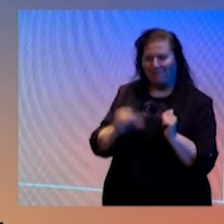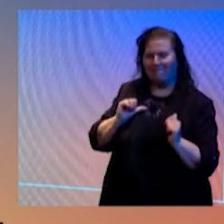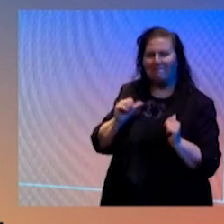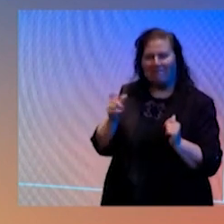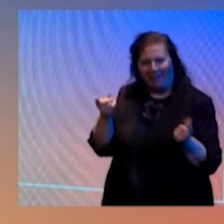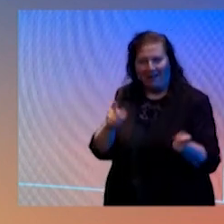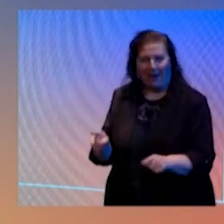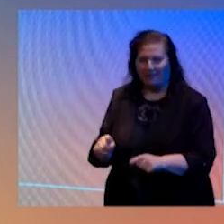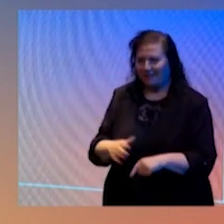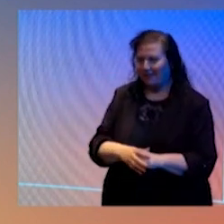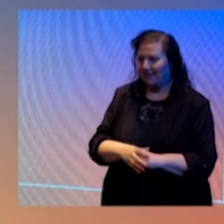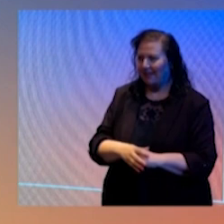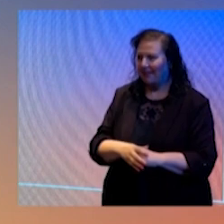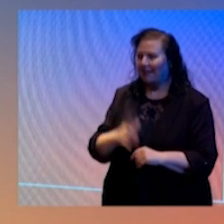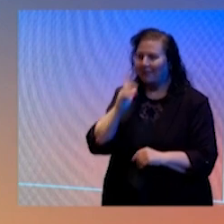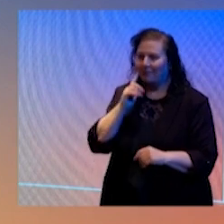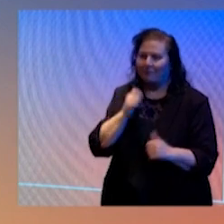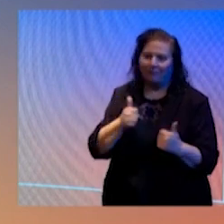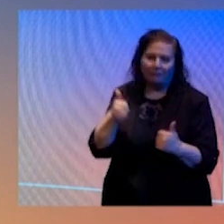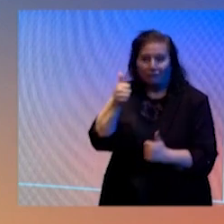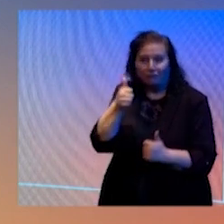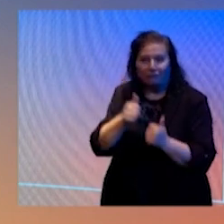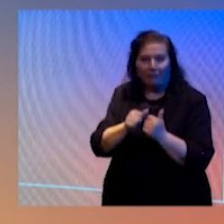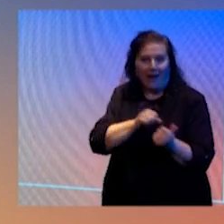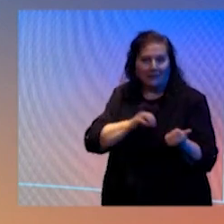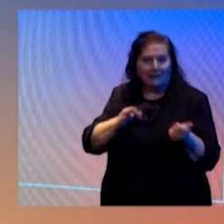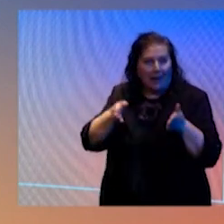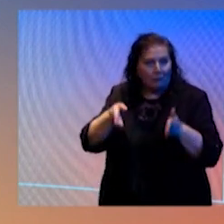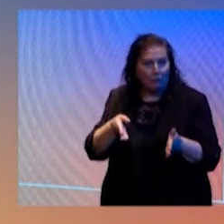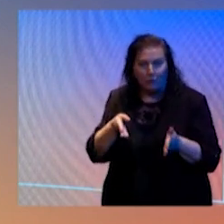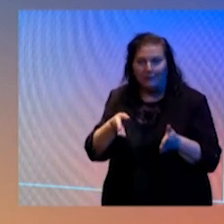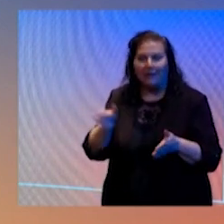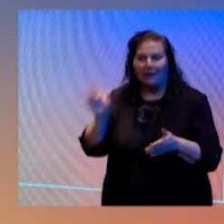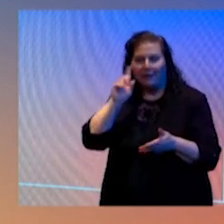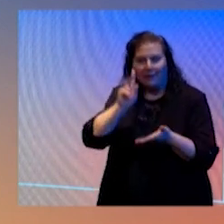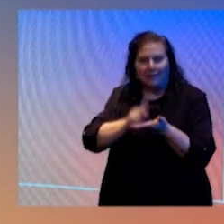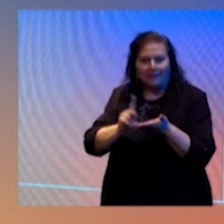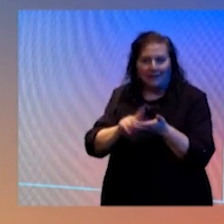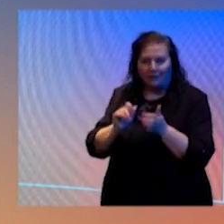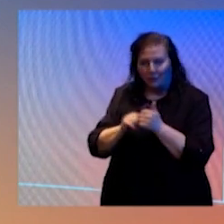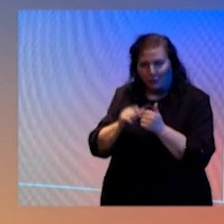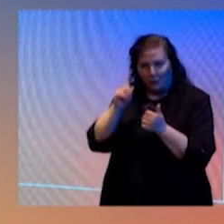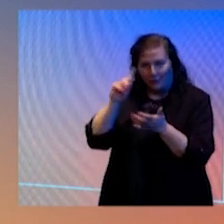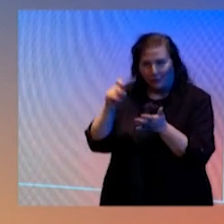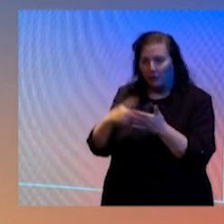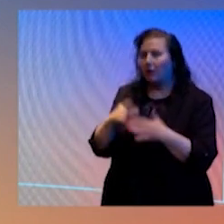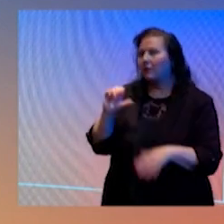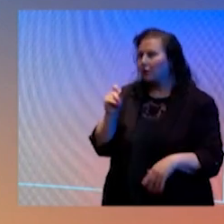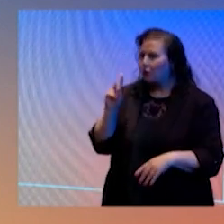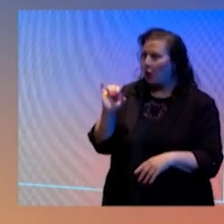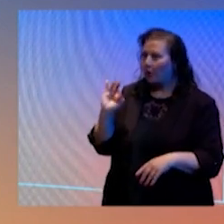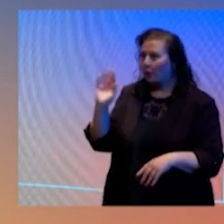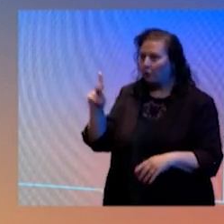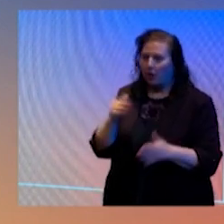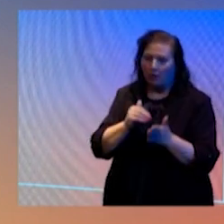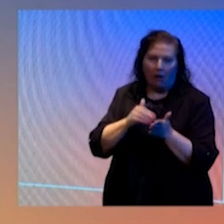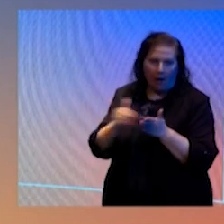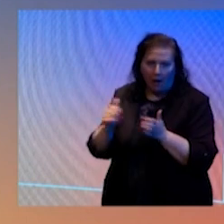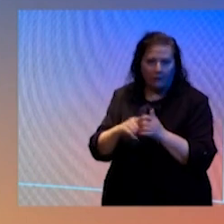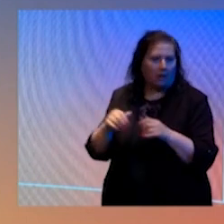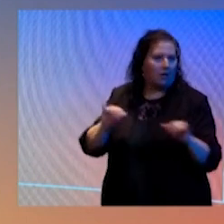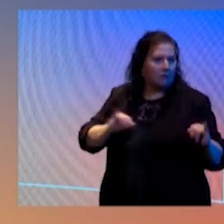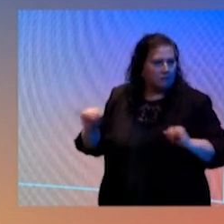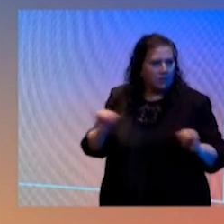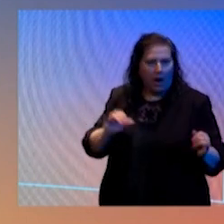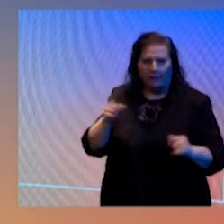So is my head of my highest staff person, the secretary of the governor, Stony Brook. I mean, I hear Stony Brook all the time. Anybody here from Stony